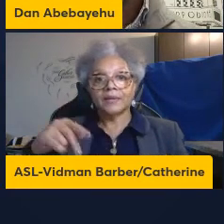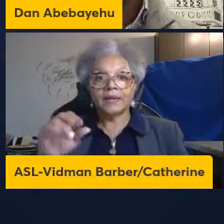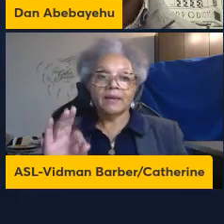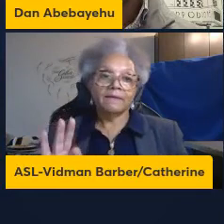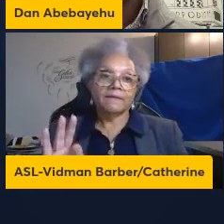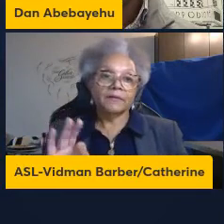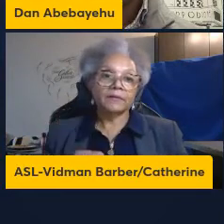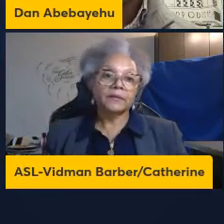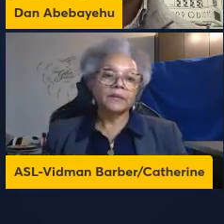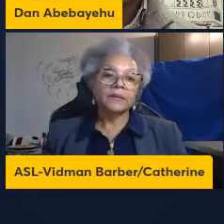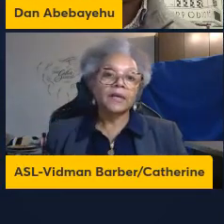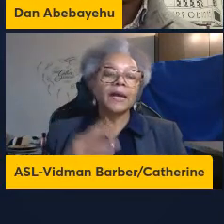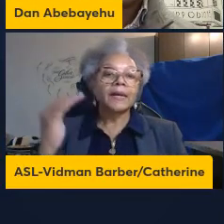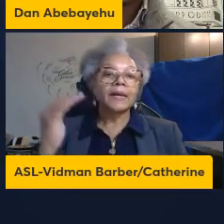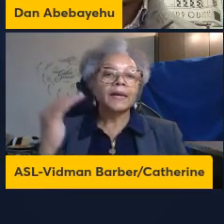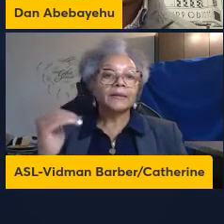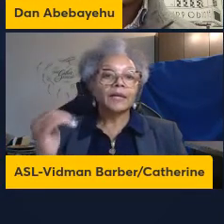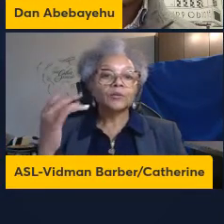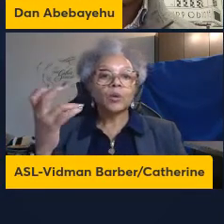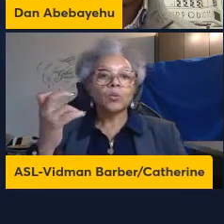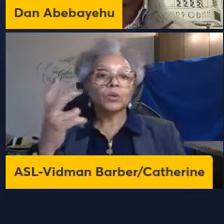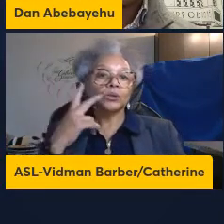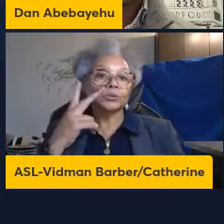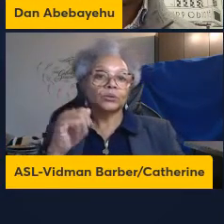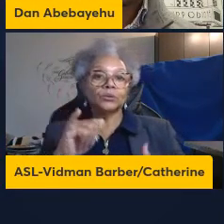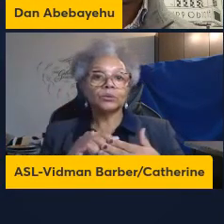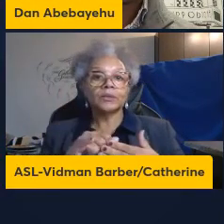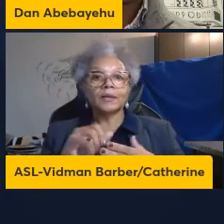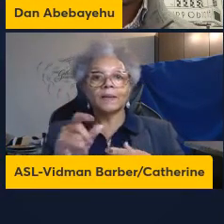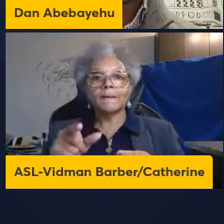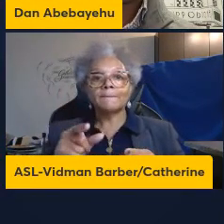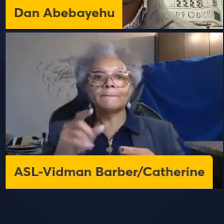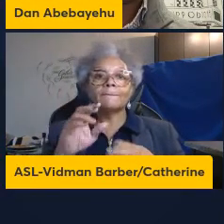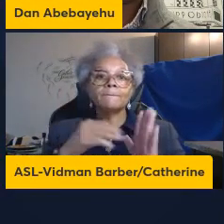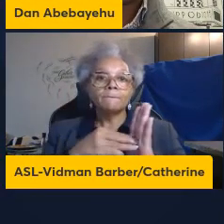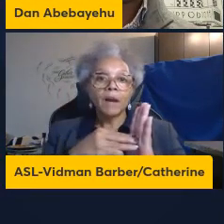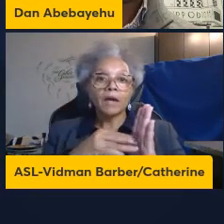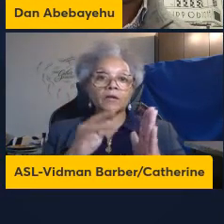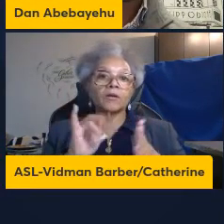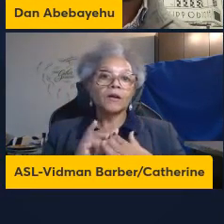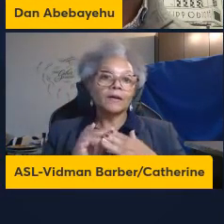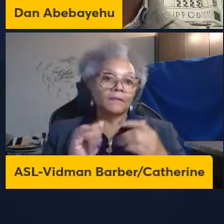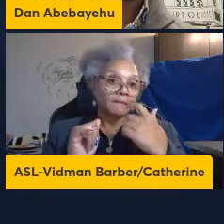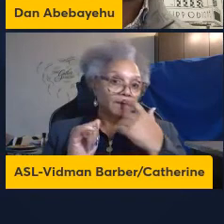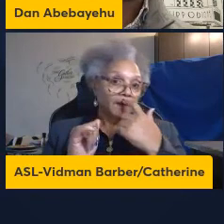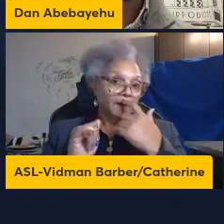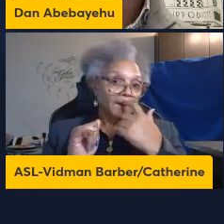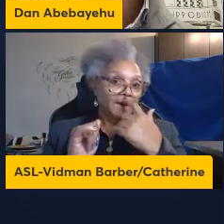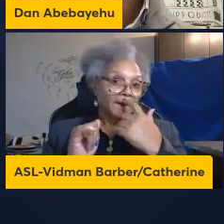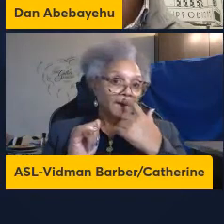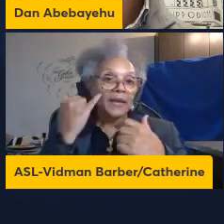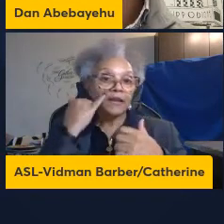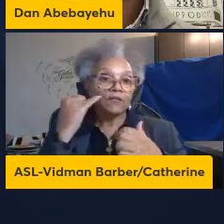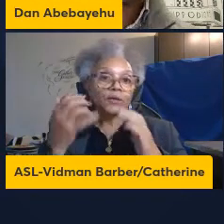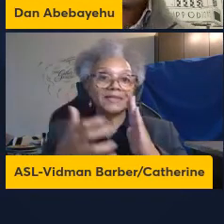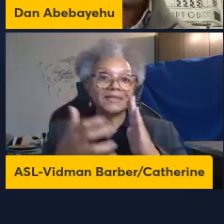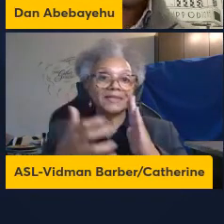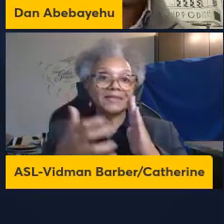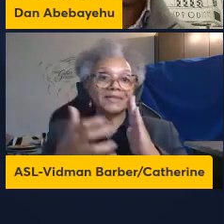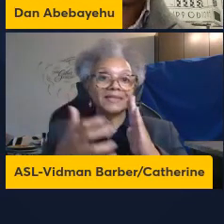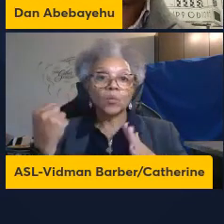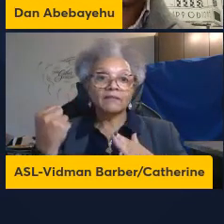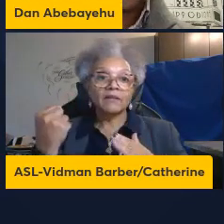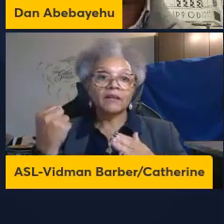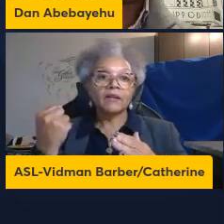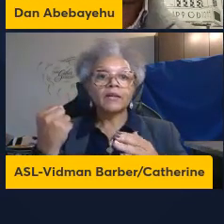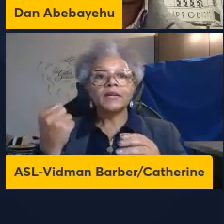What we wanted to do next was use the bleomycin model of lung fibrosis to try and see if we take away, if we have a global knockout of